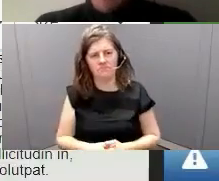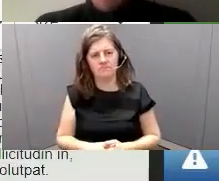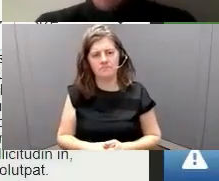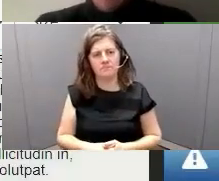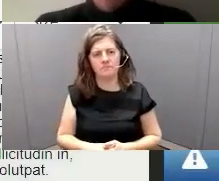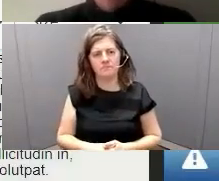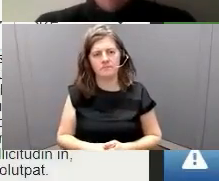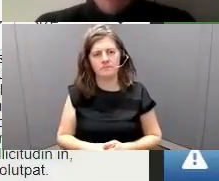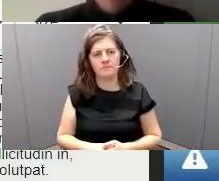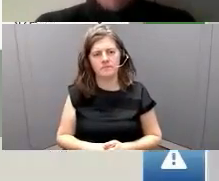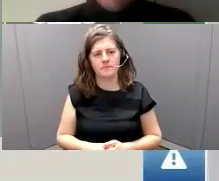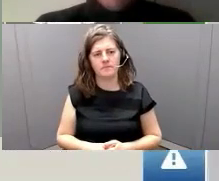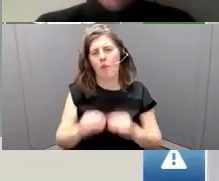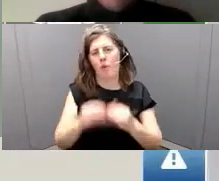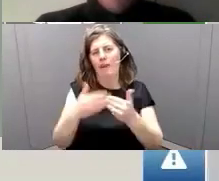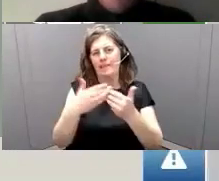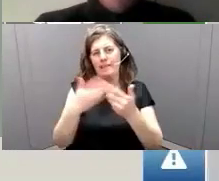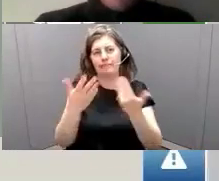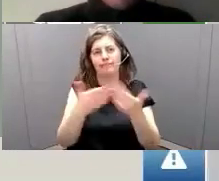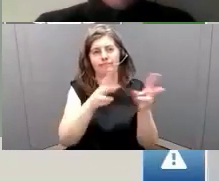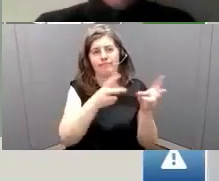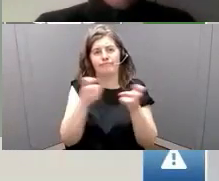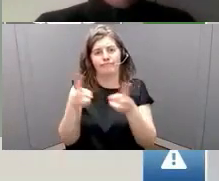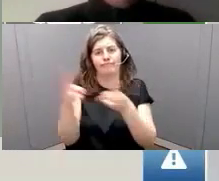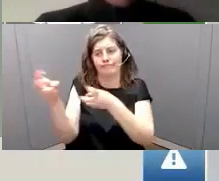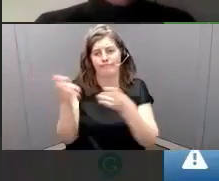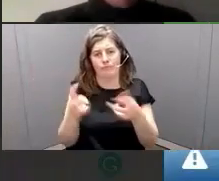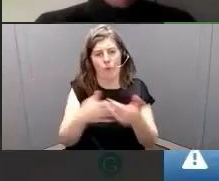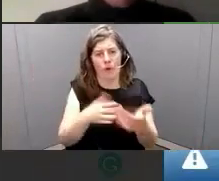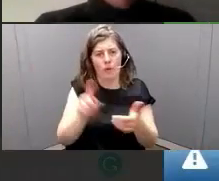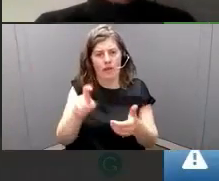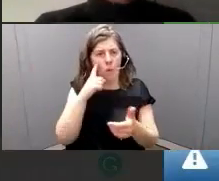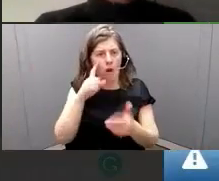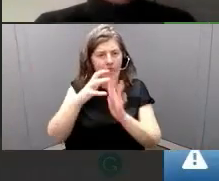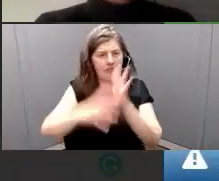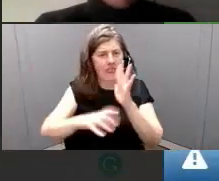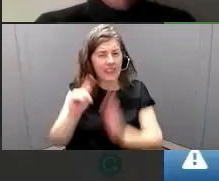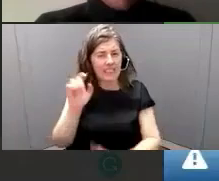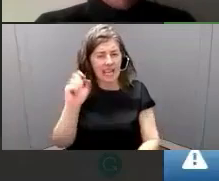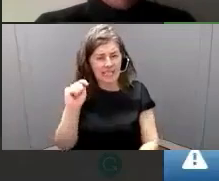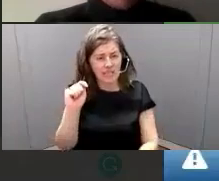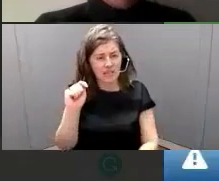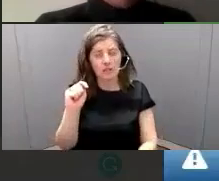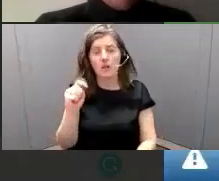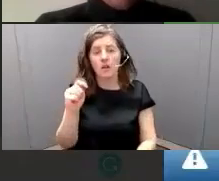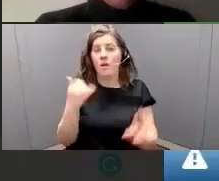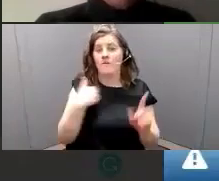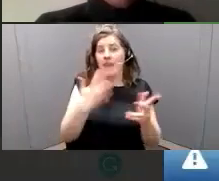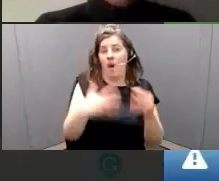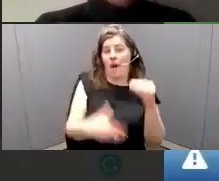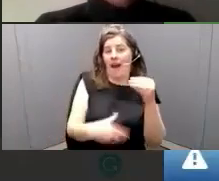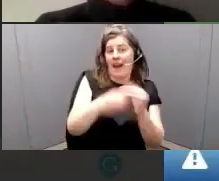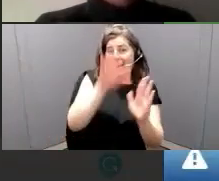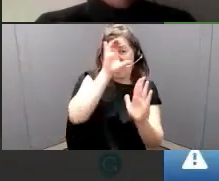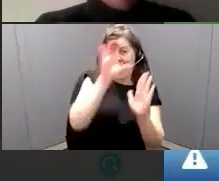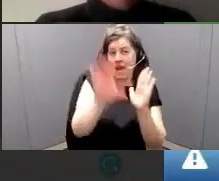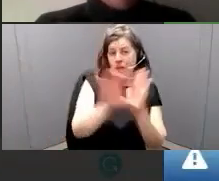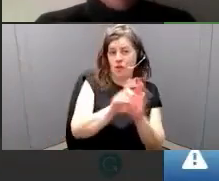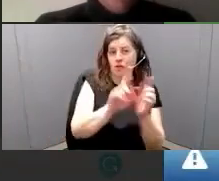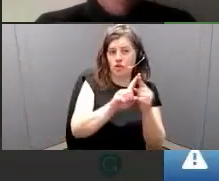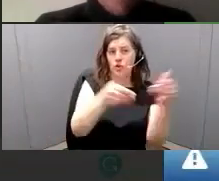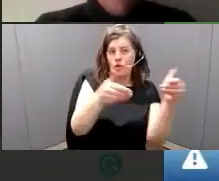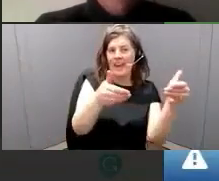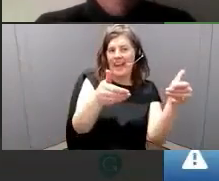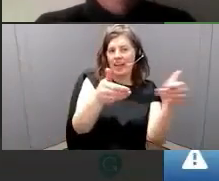And it is easy as that. So we have now added an image to our